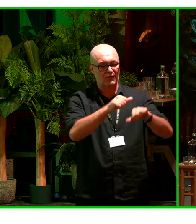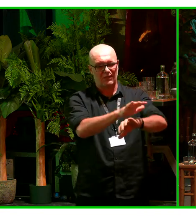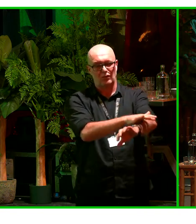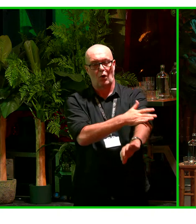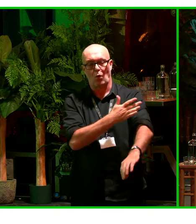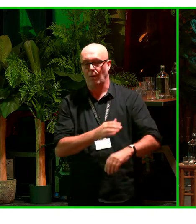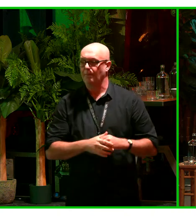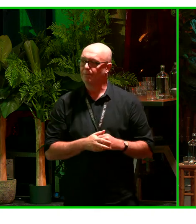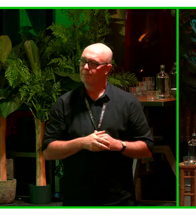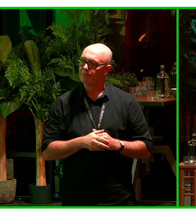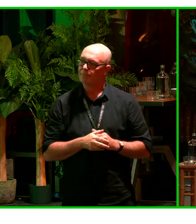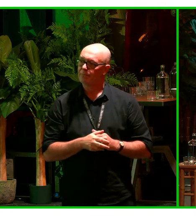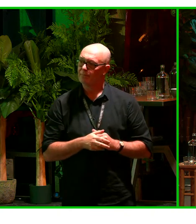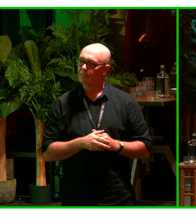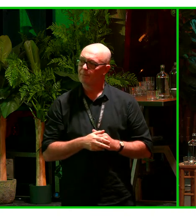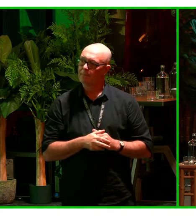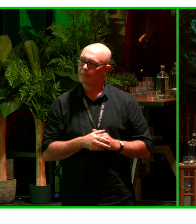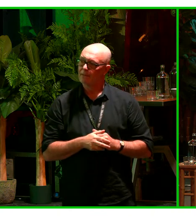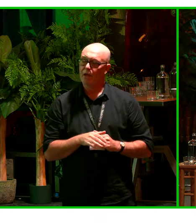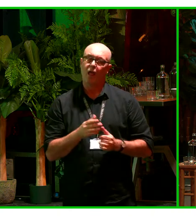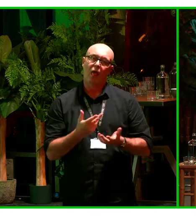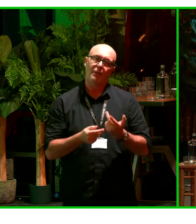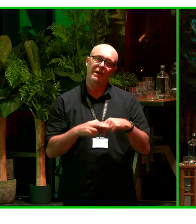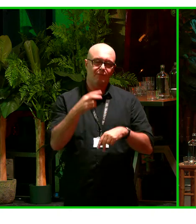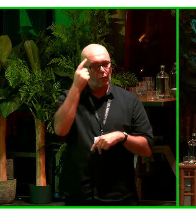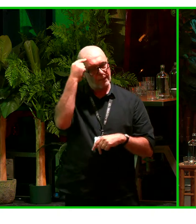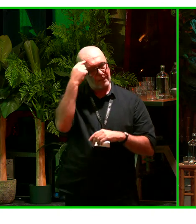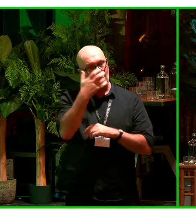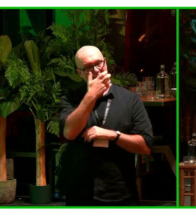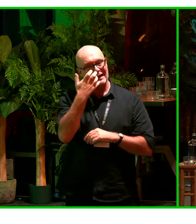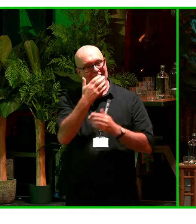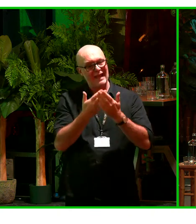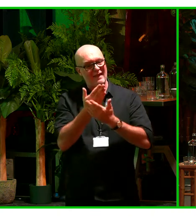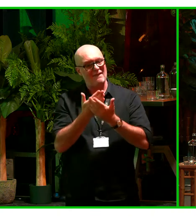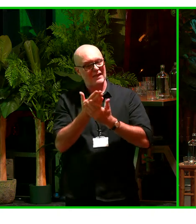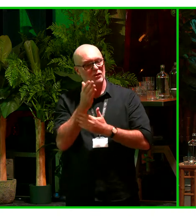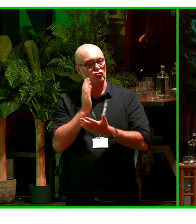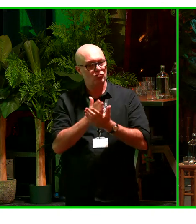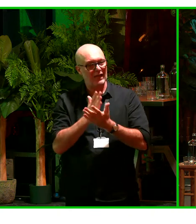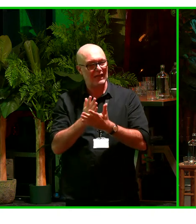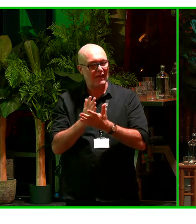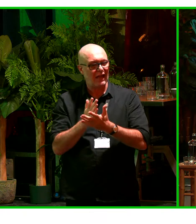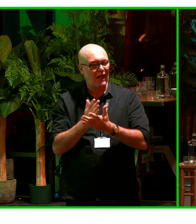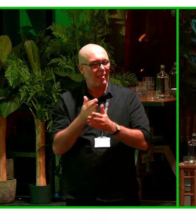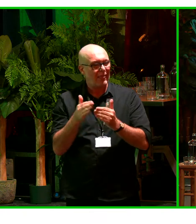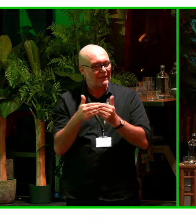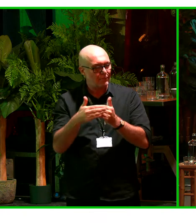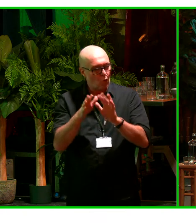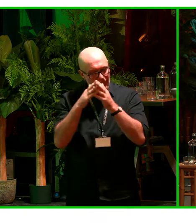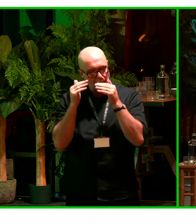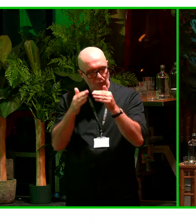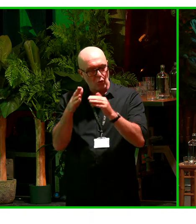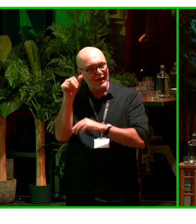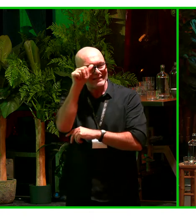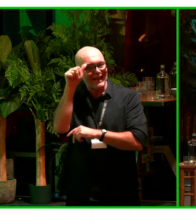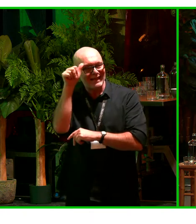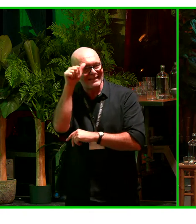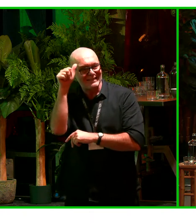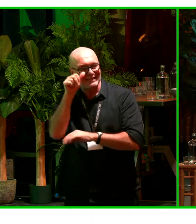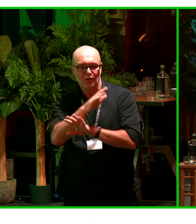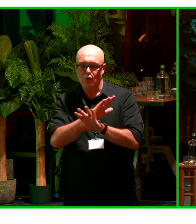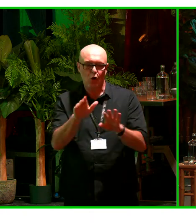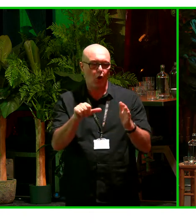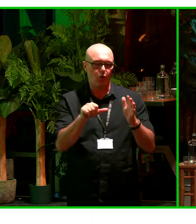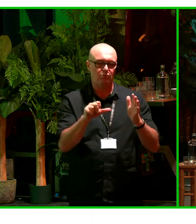we need to focus innovation is more around intelligence and less about hardware. A lot of the hardware is already on that